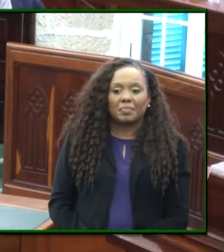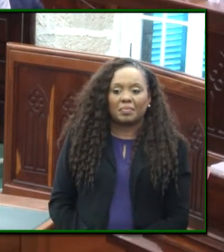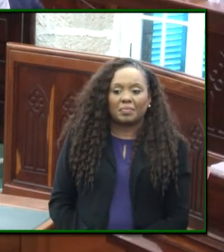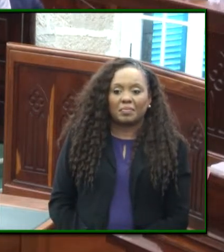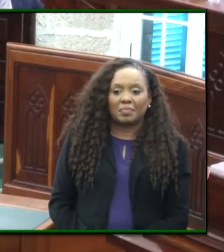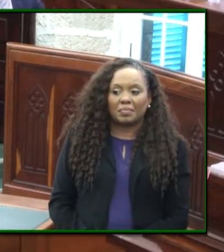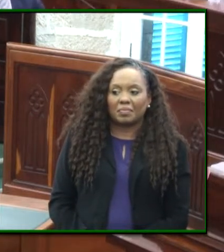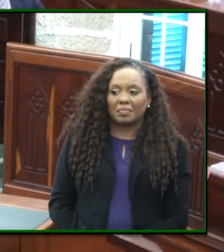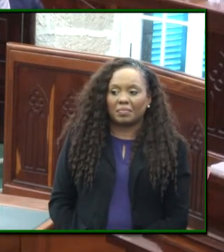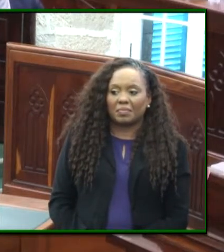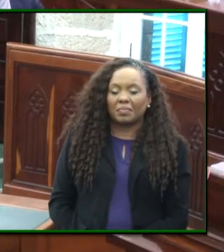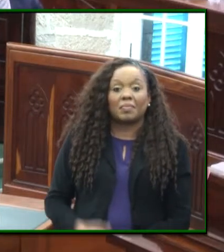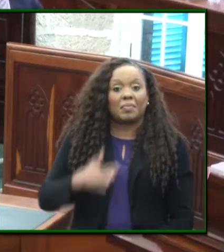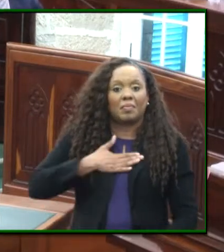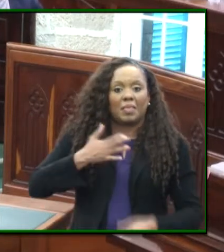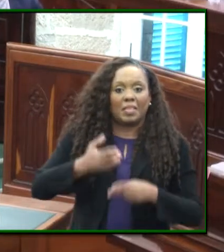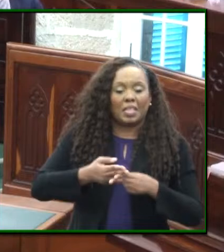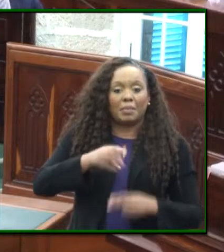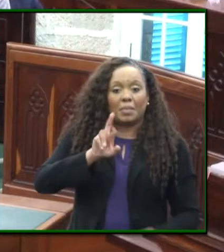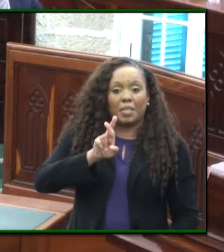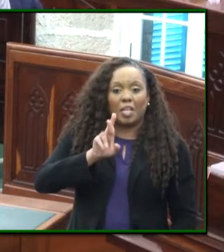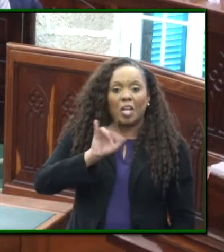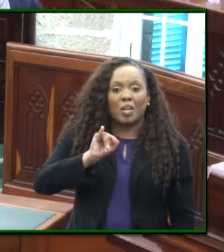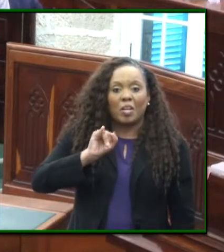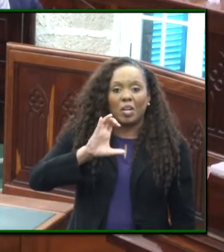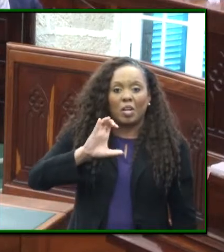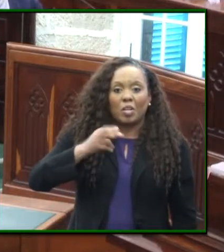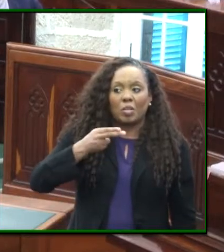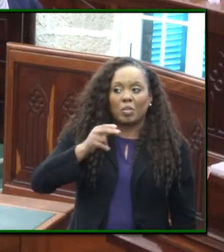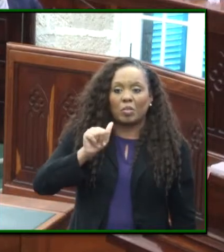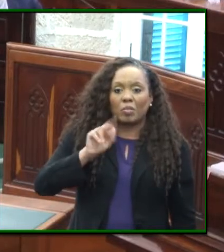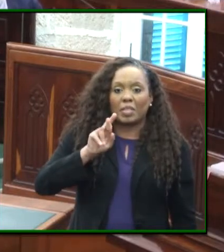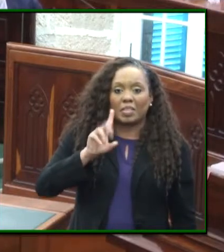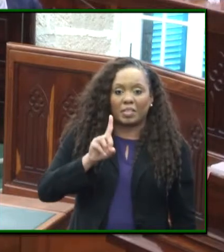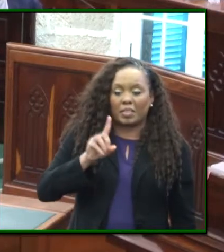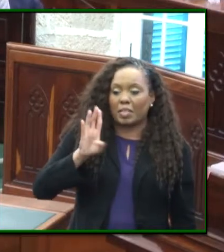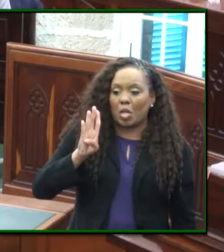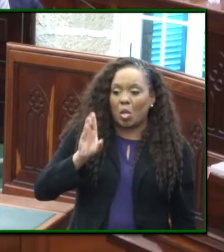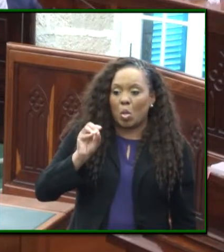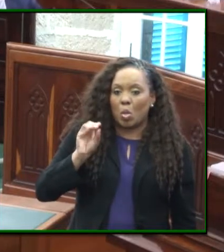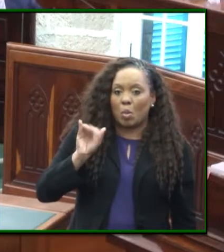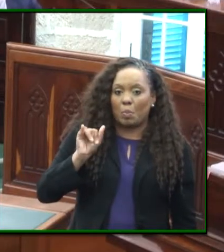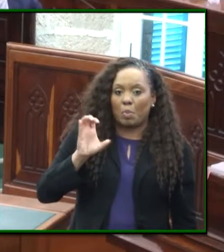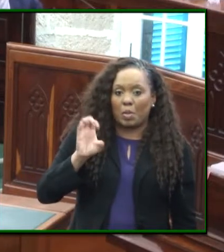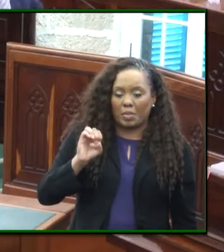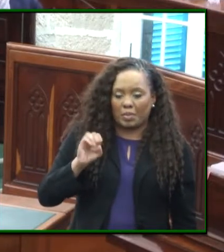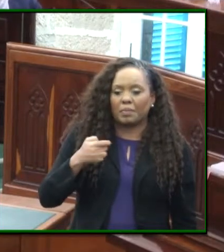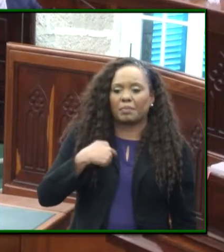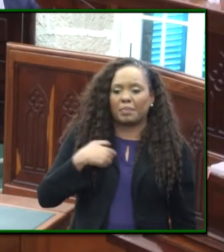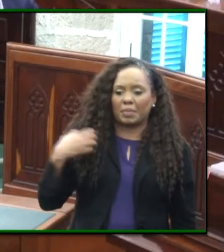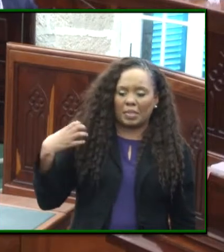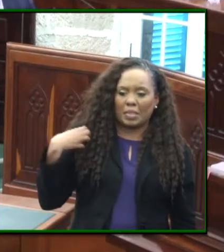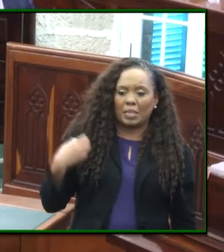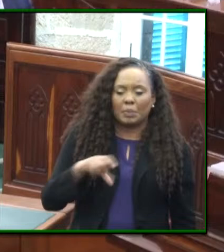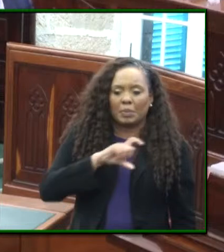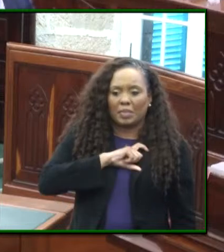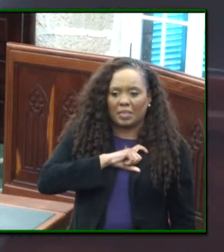Richard Boyce, Commissioner of Police. Morning all. In respect of the caravans,